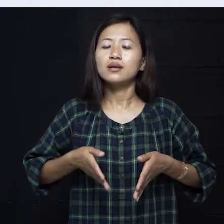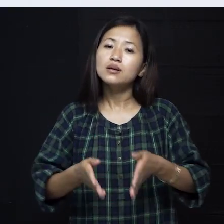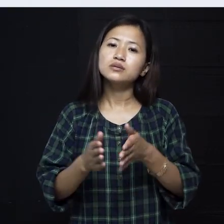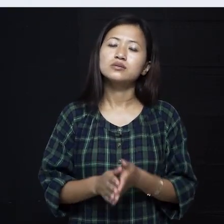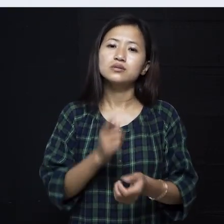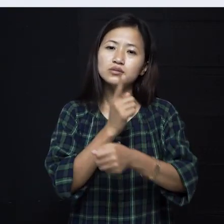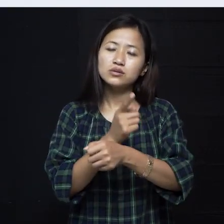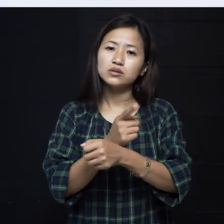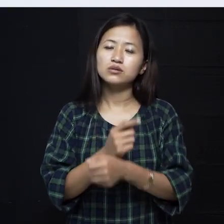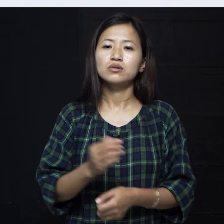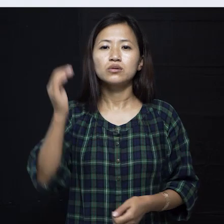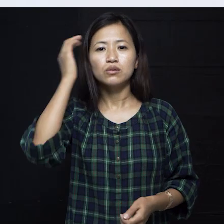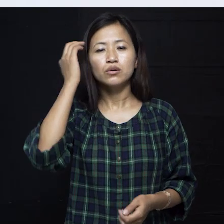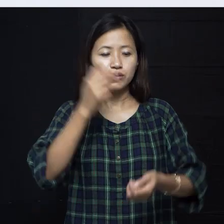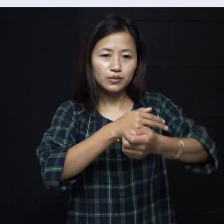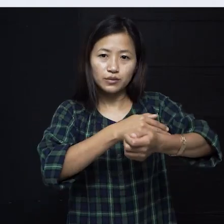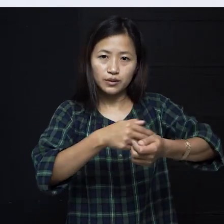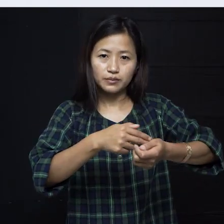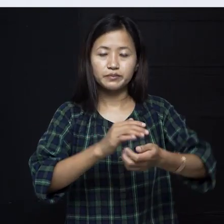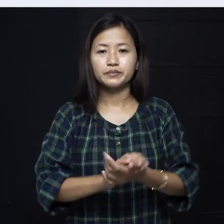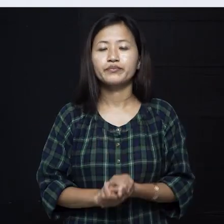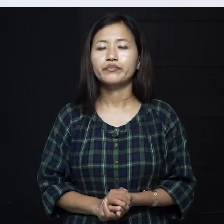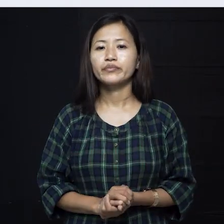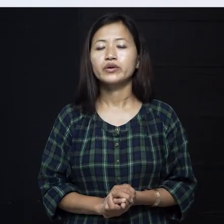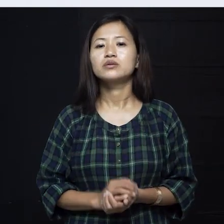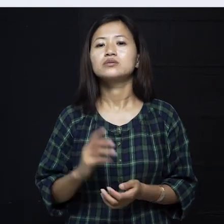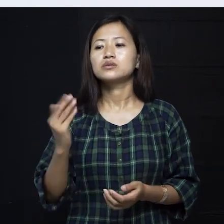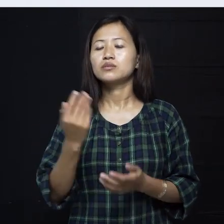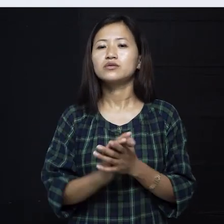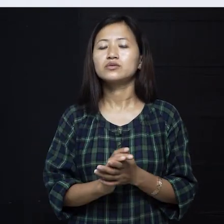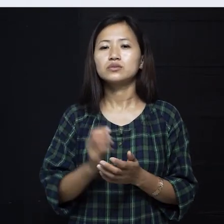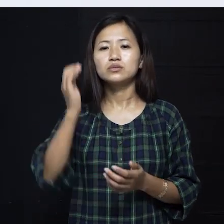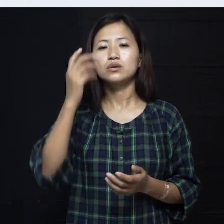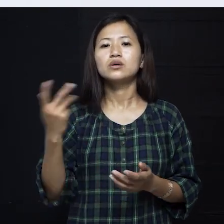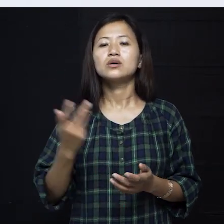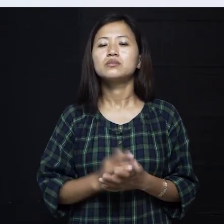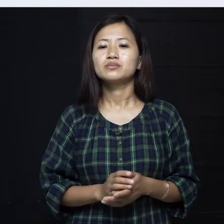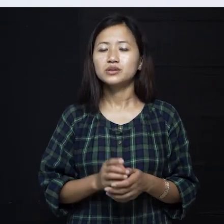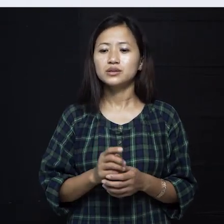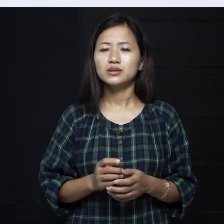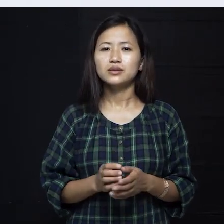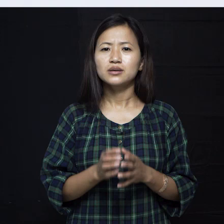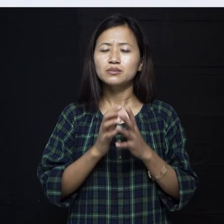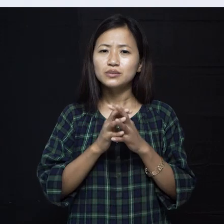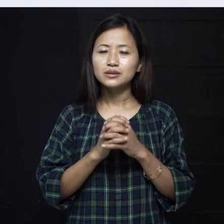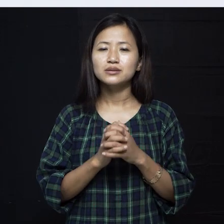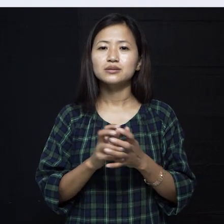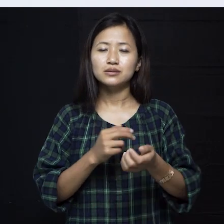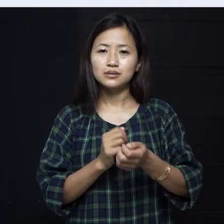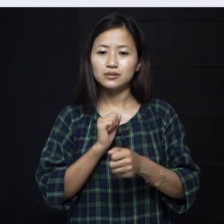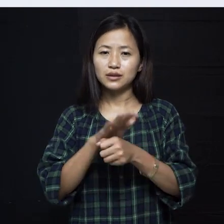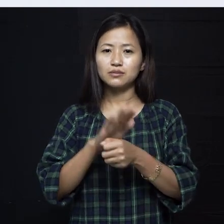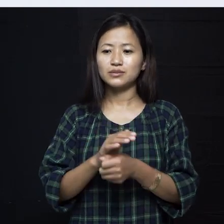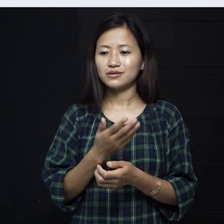know your name. That is the first etiquette. Because some of you, what you do is, you will just write, please send me this, or give me the notes